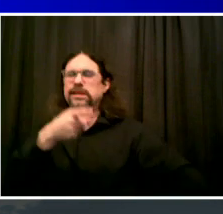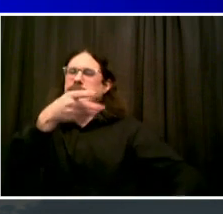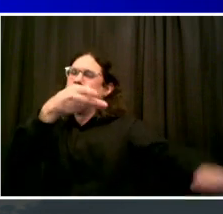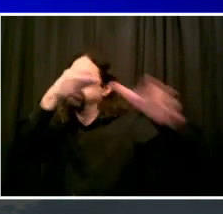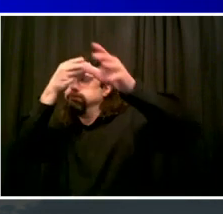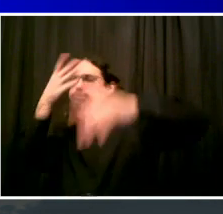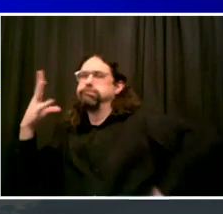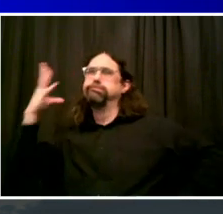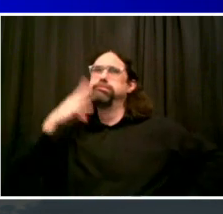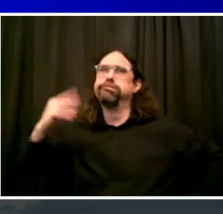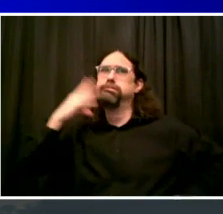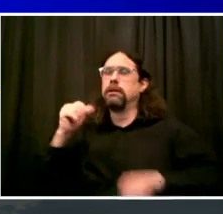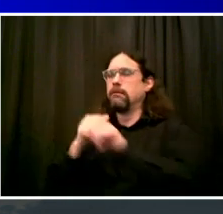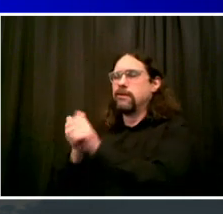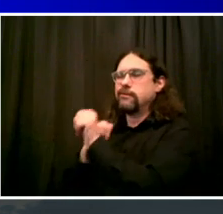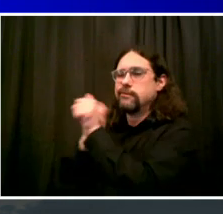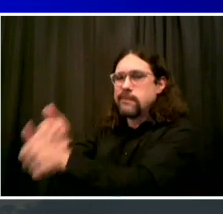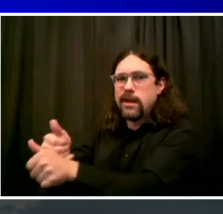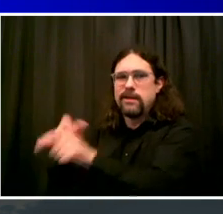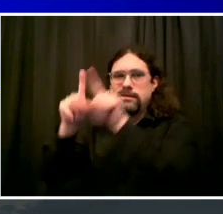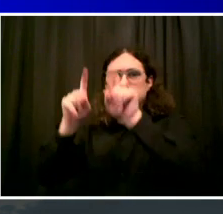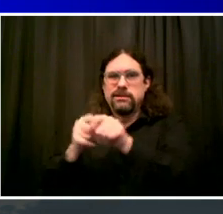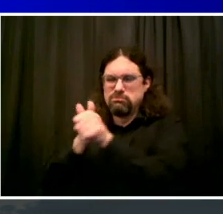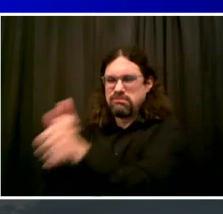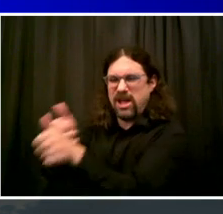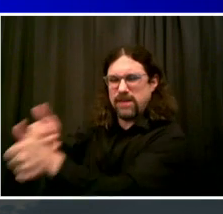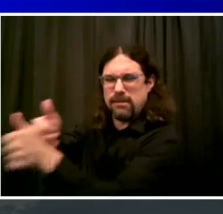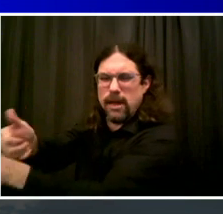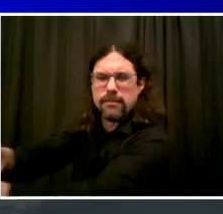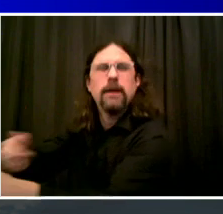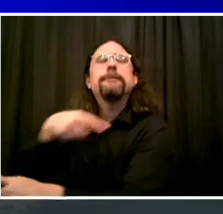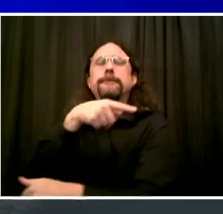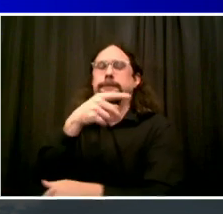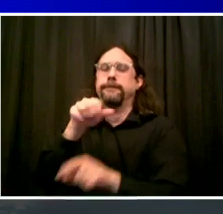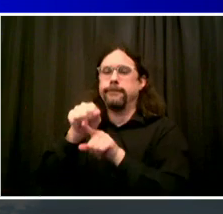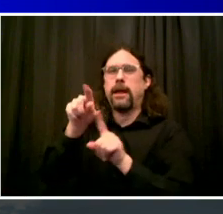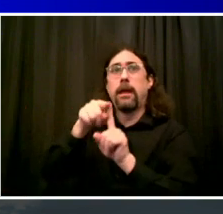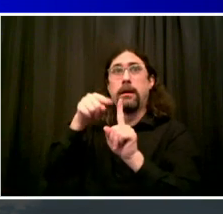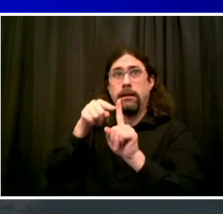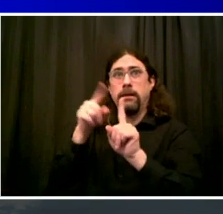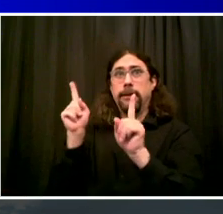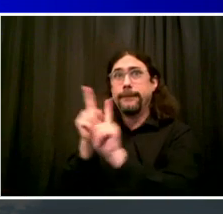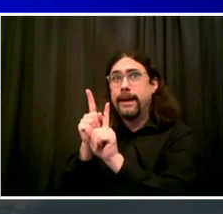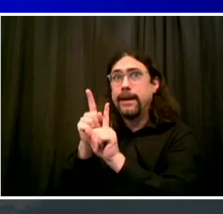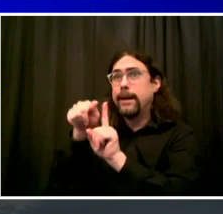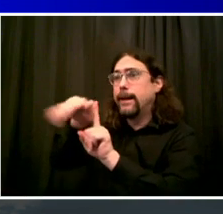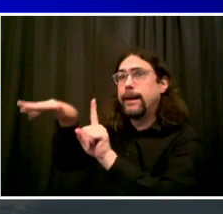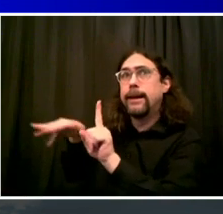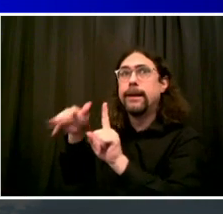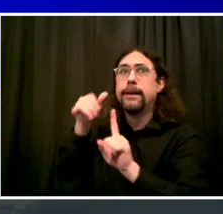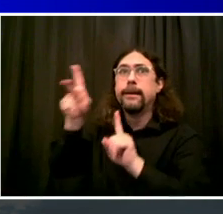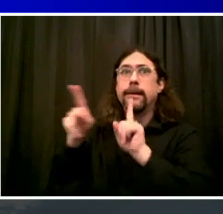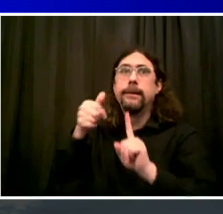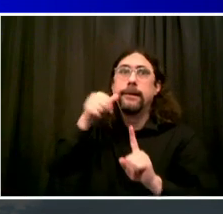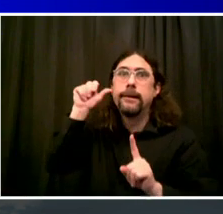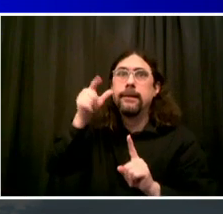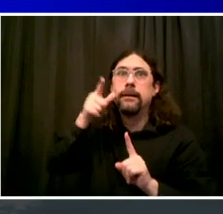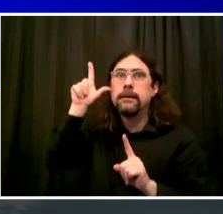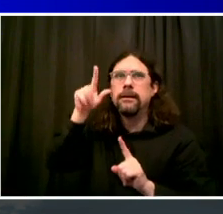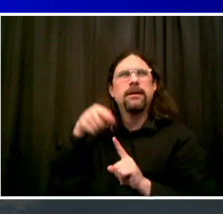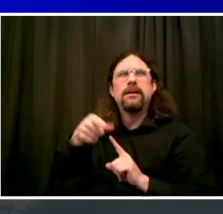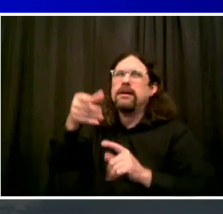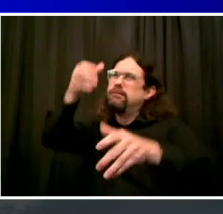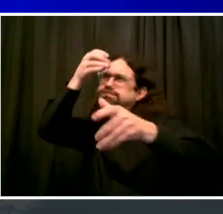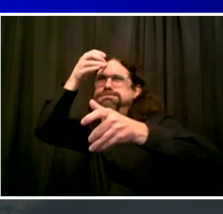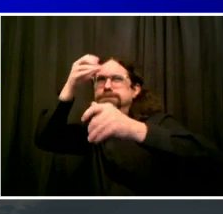the Centers for Disease Control nationally, he literally went to West Africa in search of information